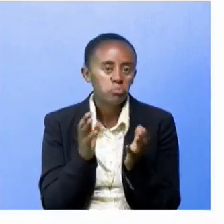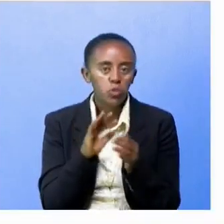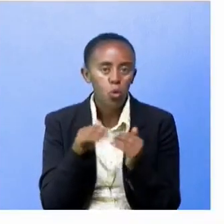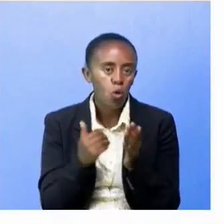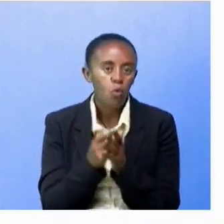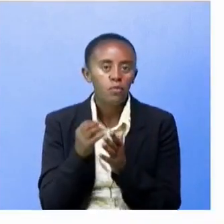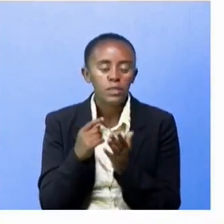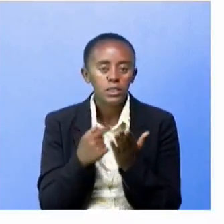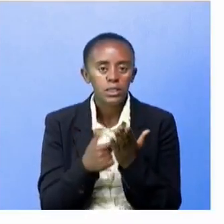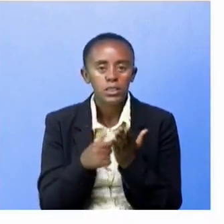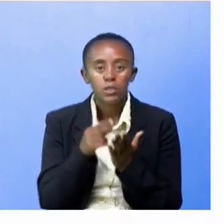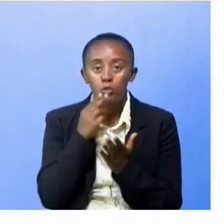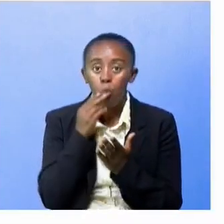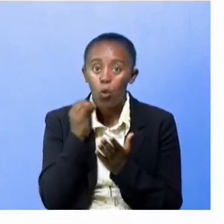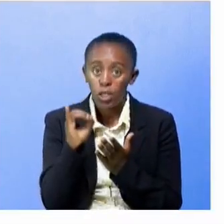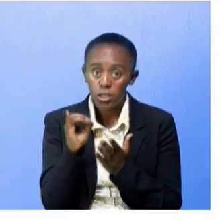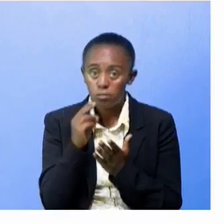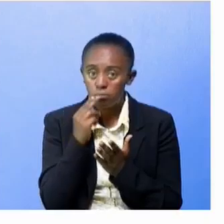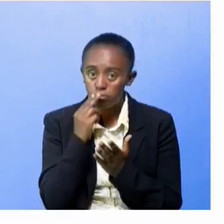smoking